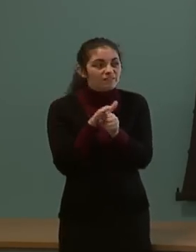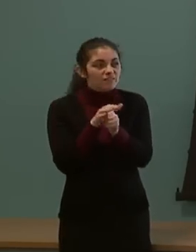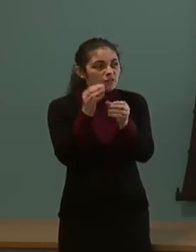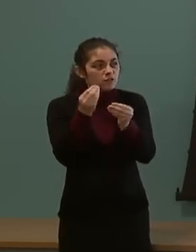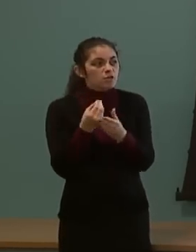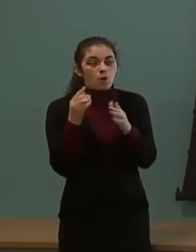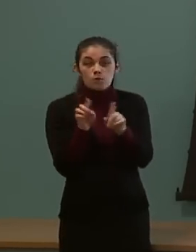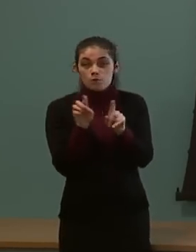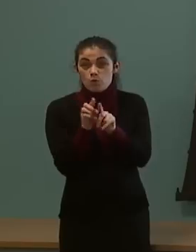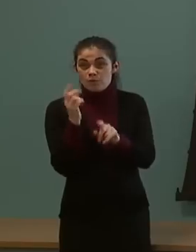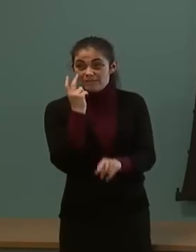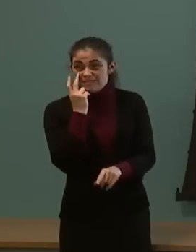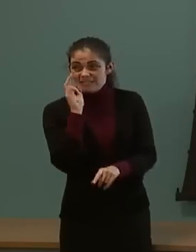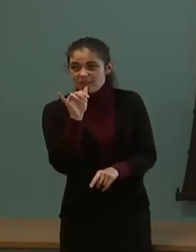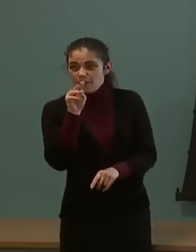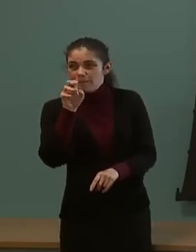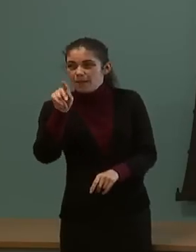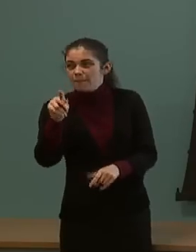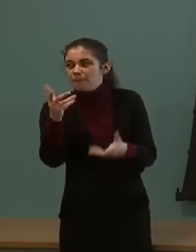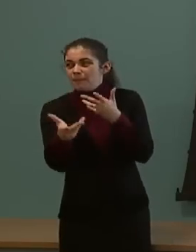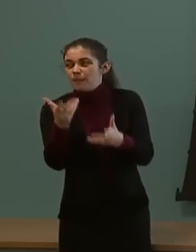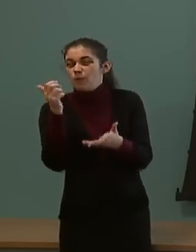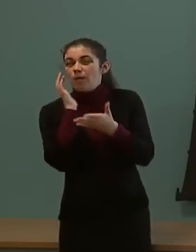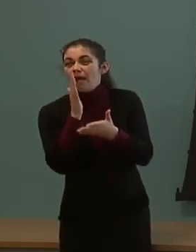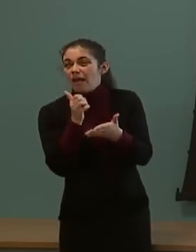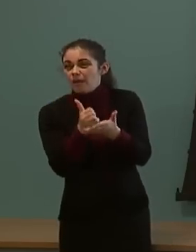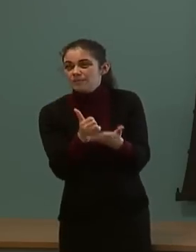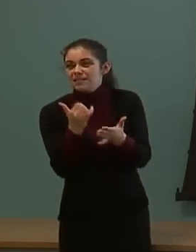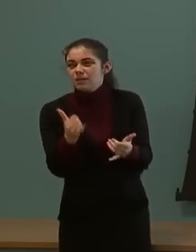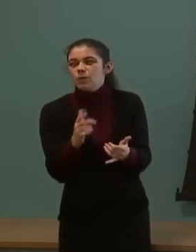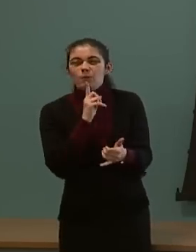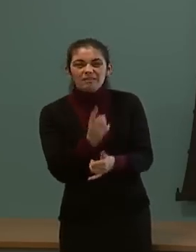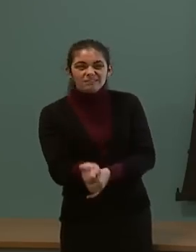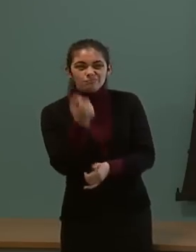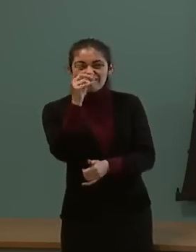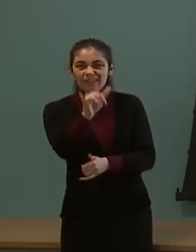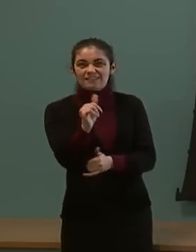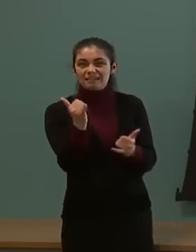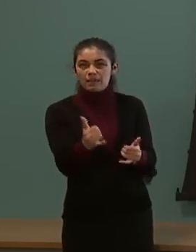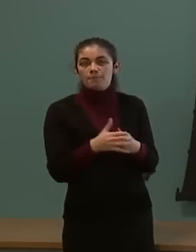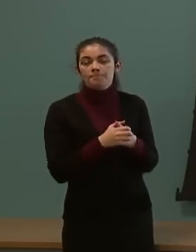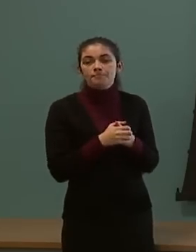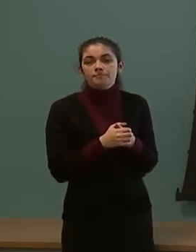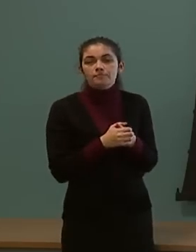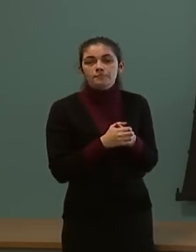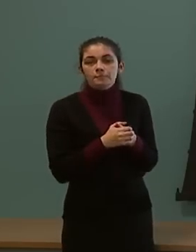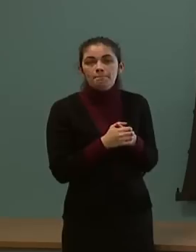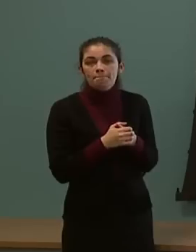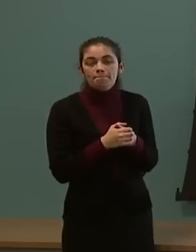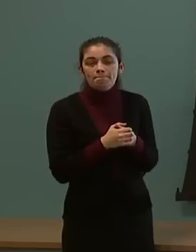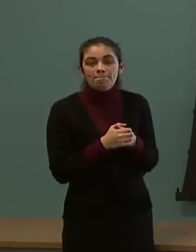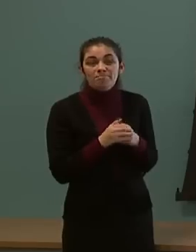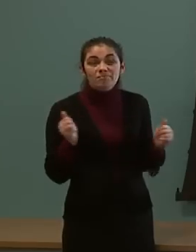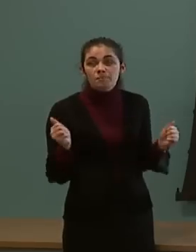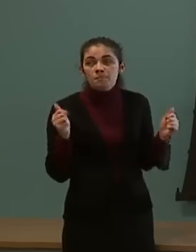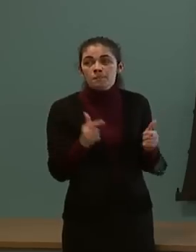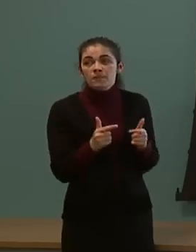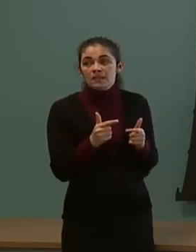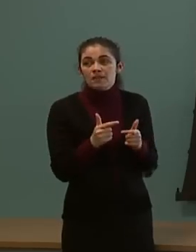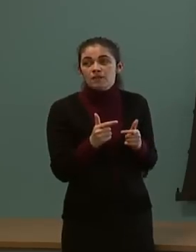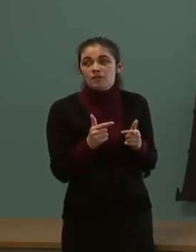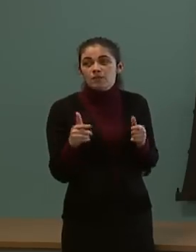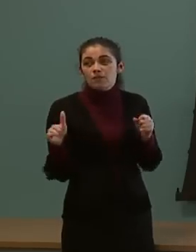helpful information, and we thought a map might be helpful today. What the big takeaway from this map is that all of this,